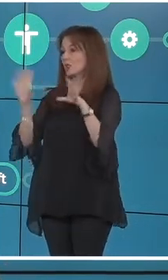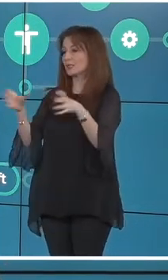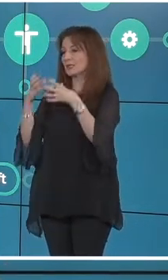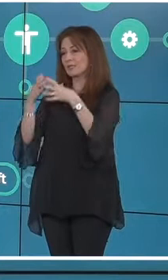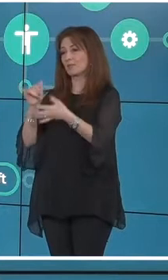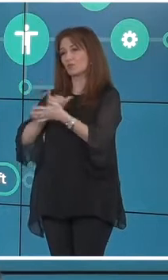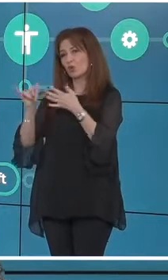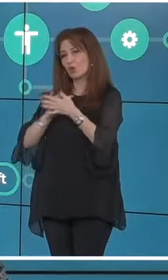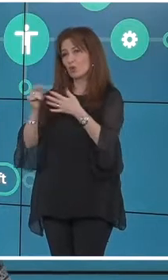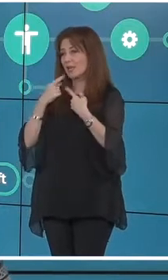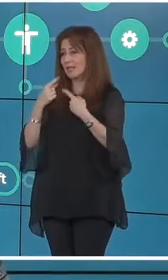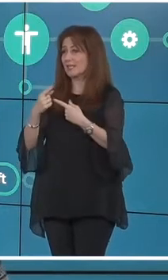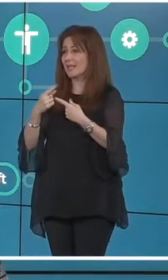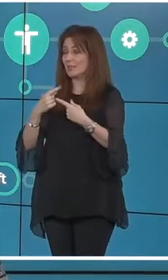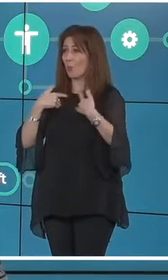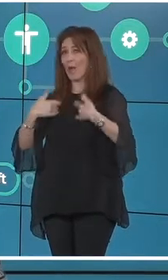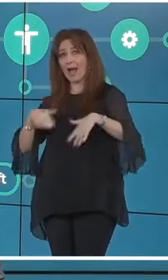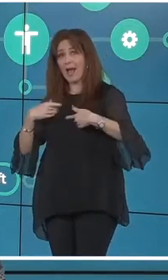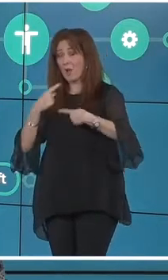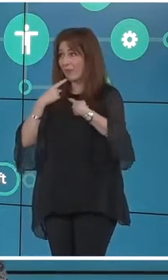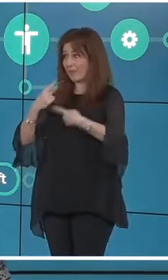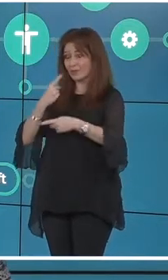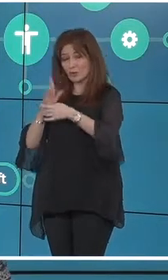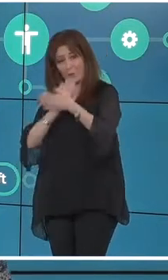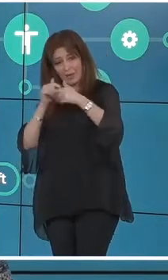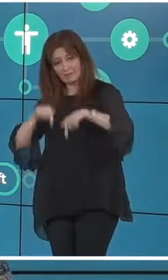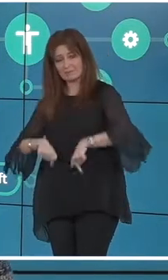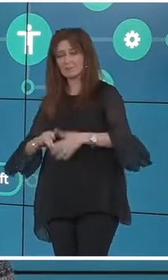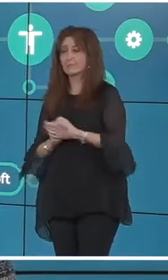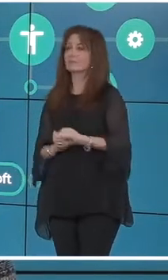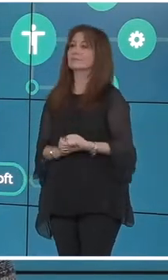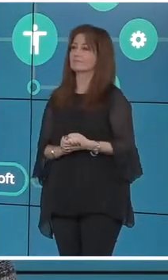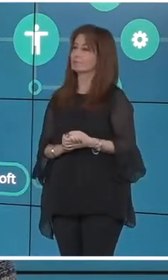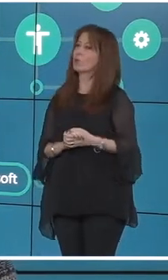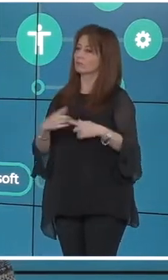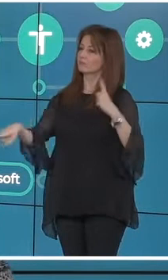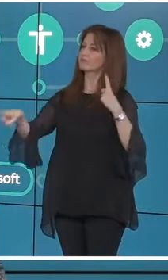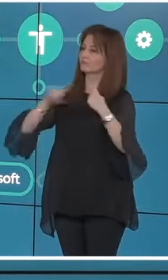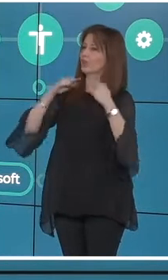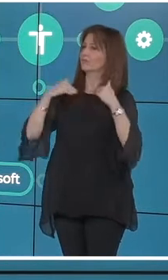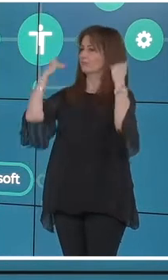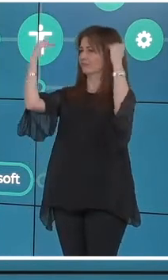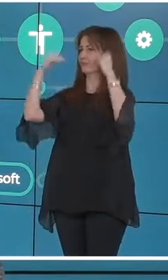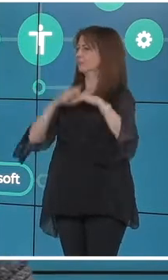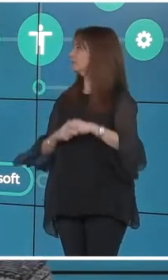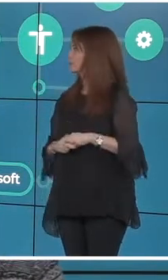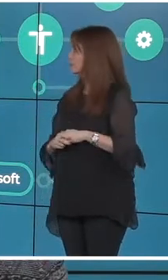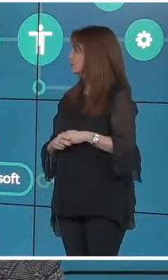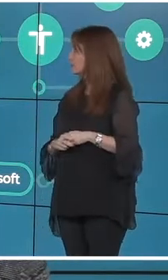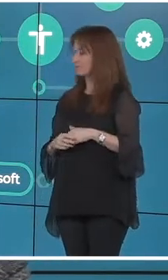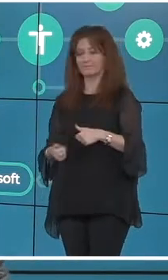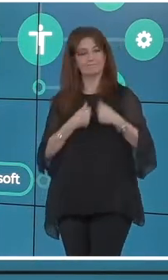York and elsewhere mentioning, hey, we just got mentioned. So that is definitely a highlight. You go. Oh, man. This is totally